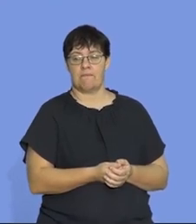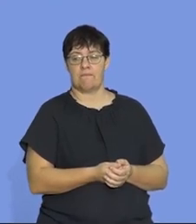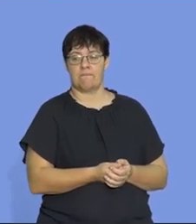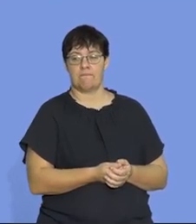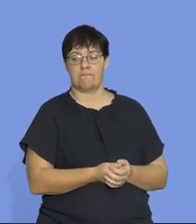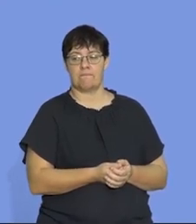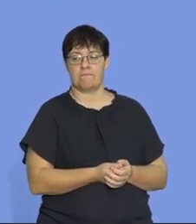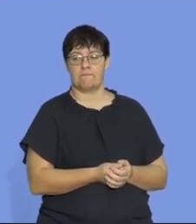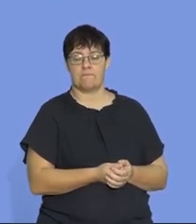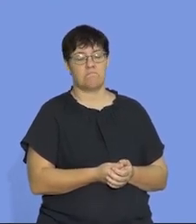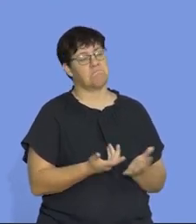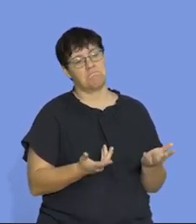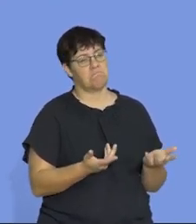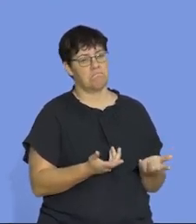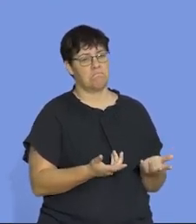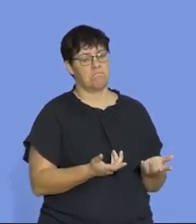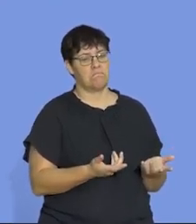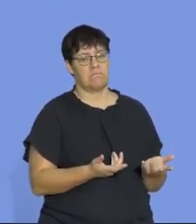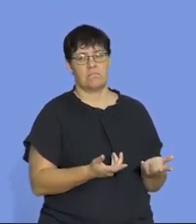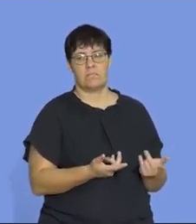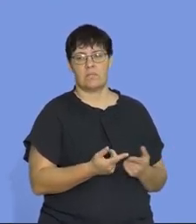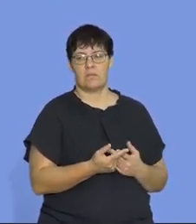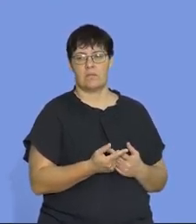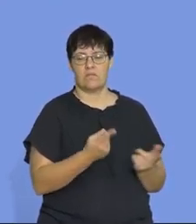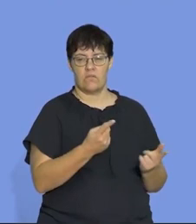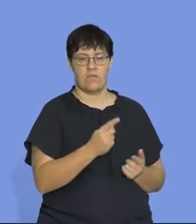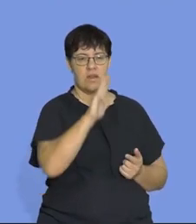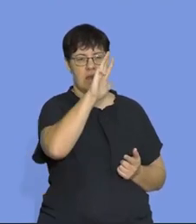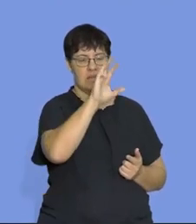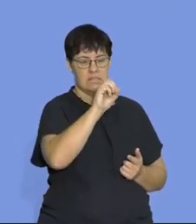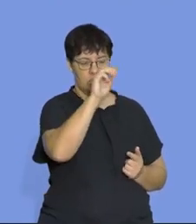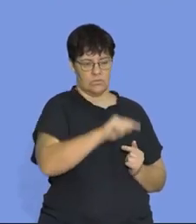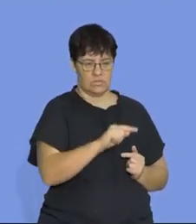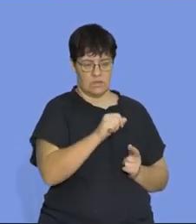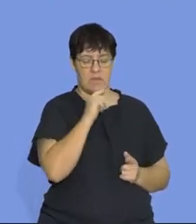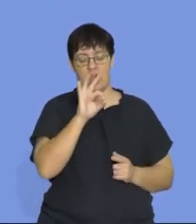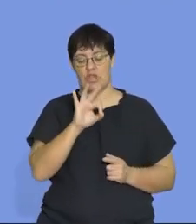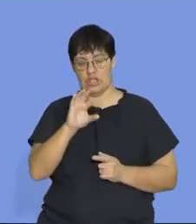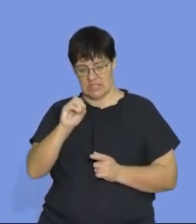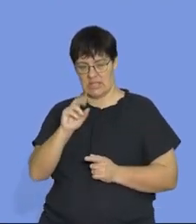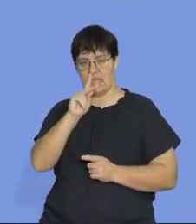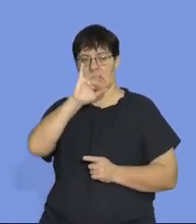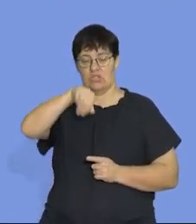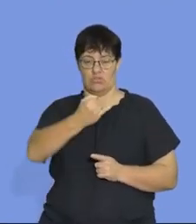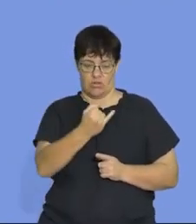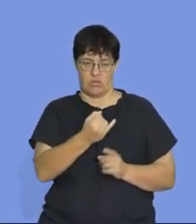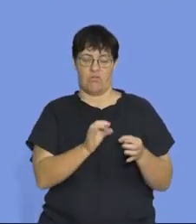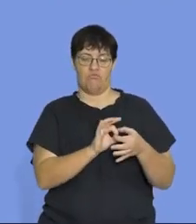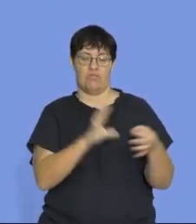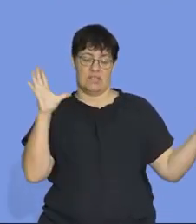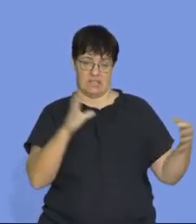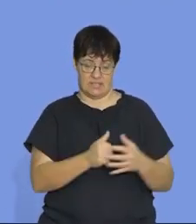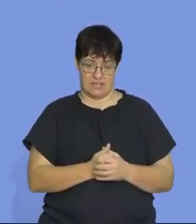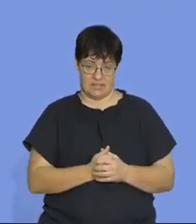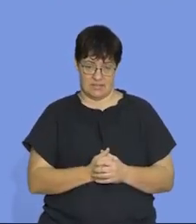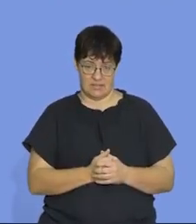is equals to, we have released from 90 to 60, we have released 30 kilojoules per mole. So what are we saying